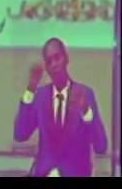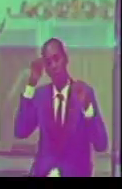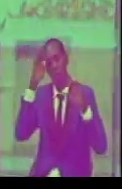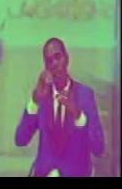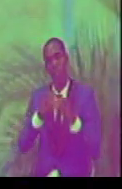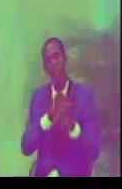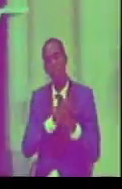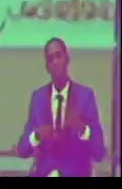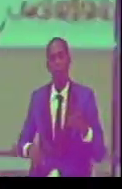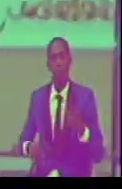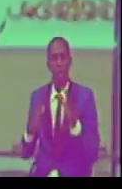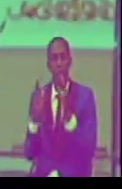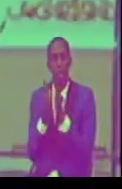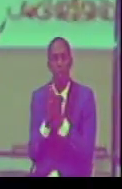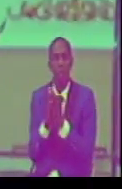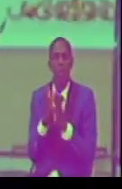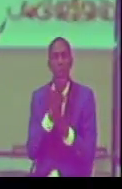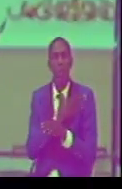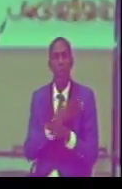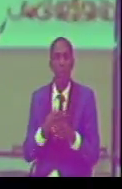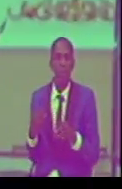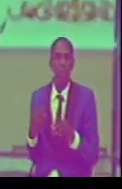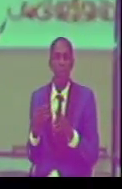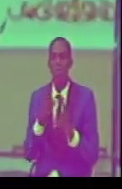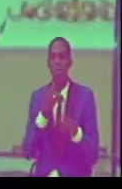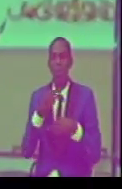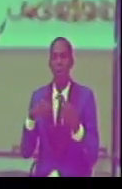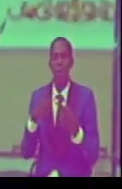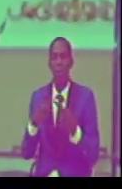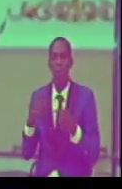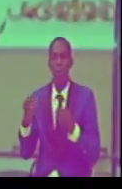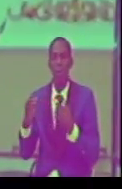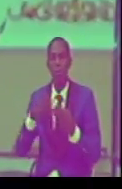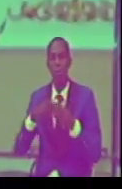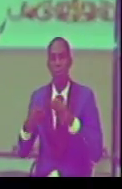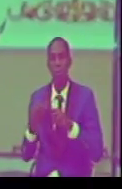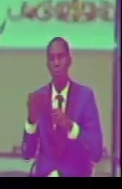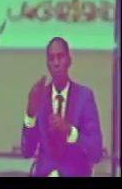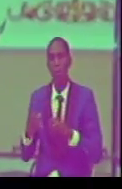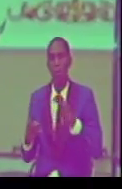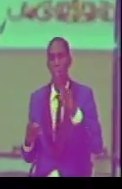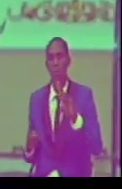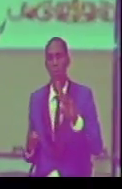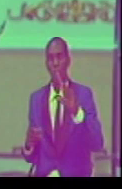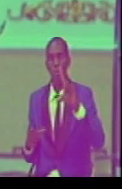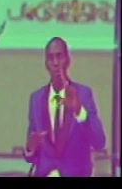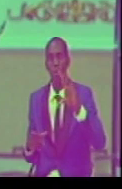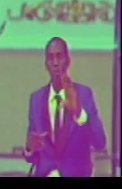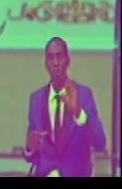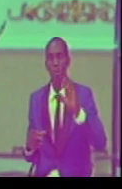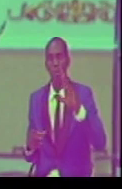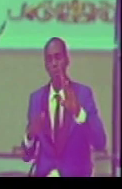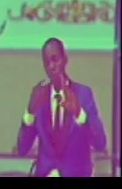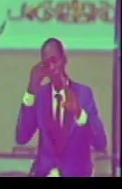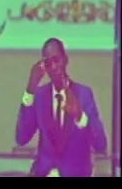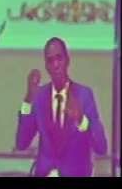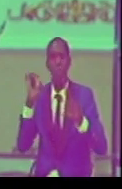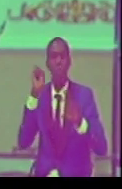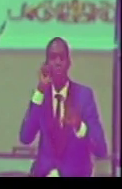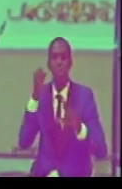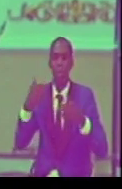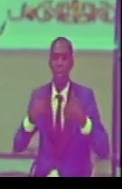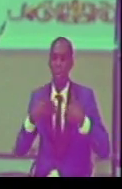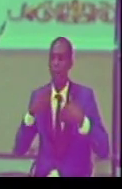our father in the Lord prayed, he prayed and he mentioned about issue of ulcer. And I claim